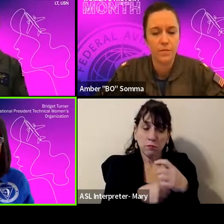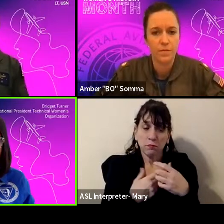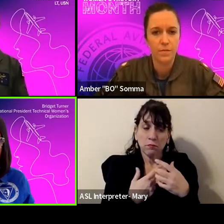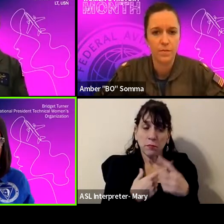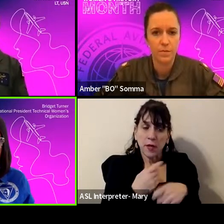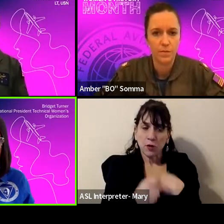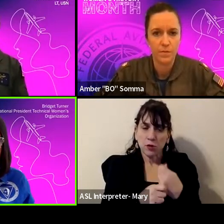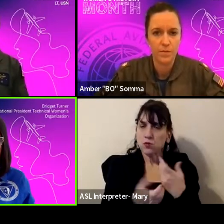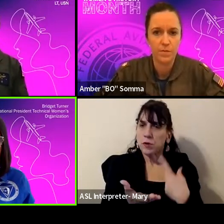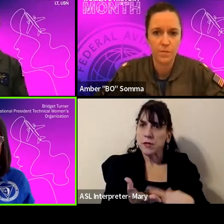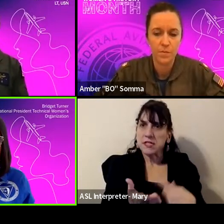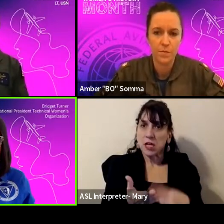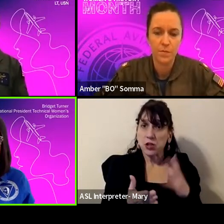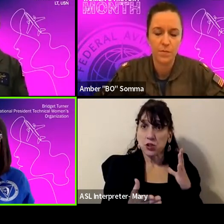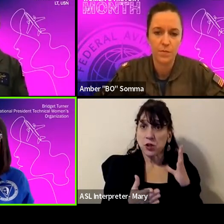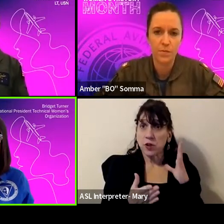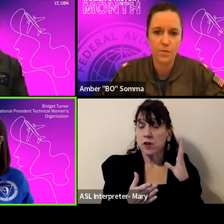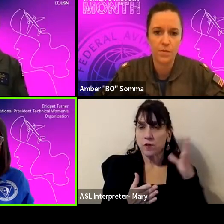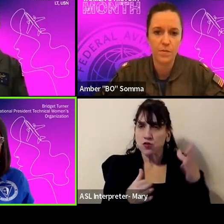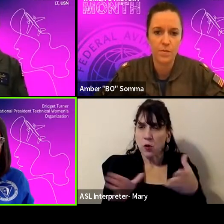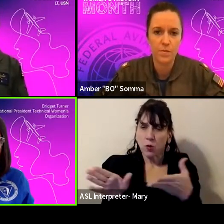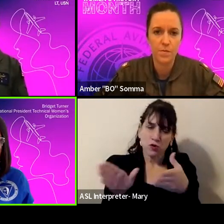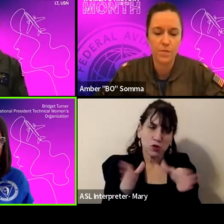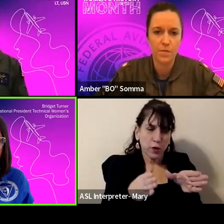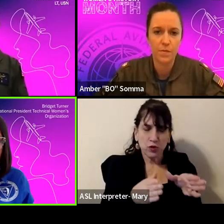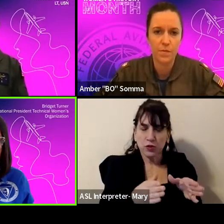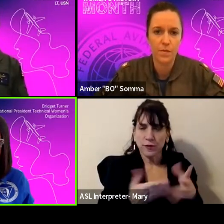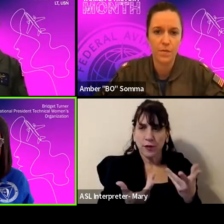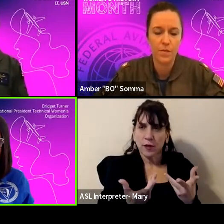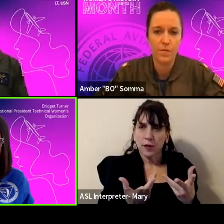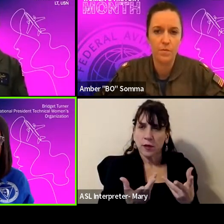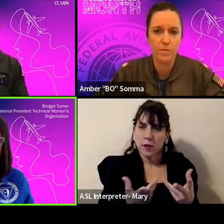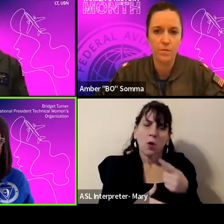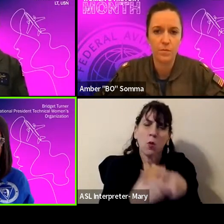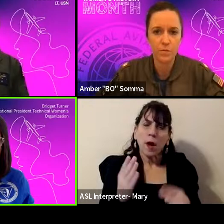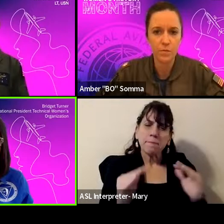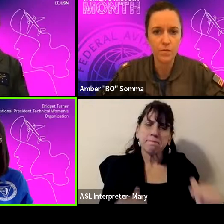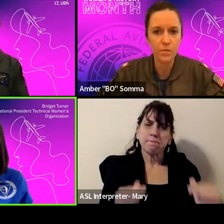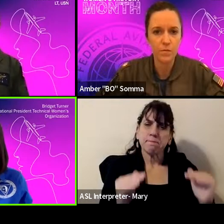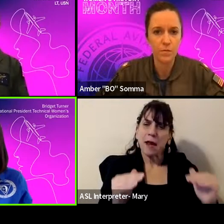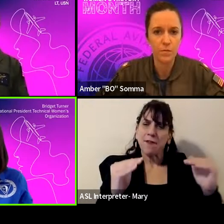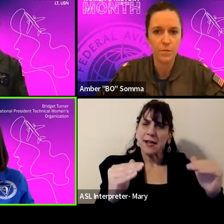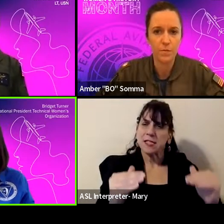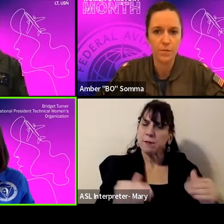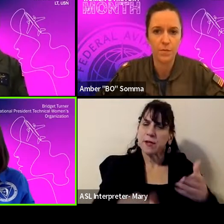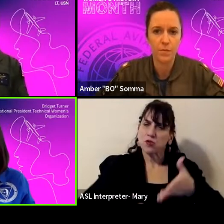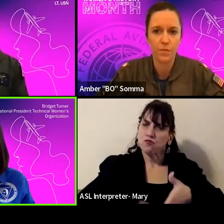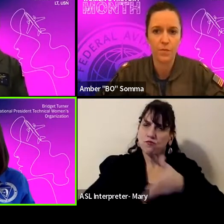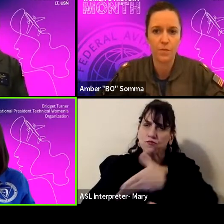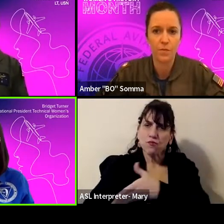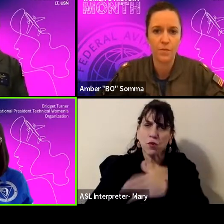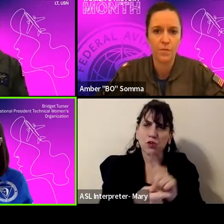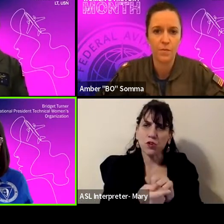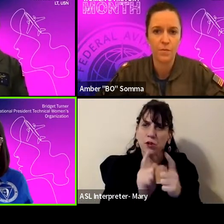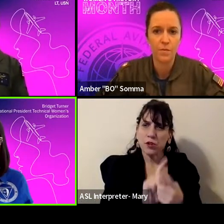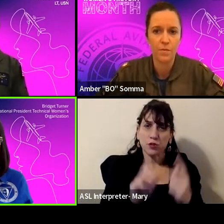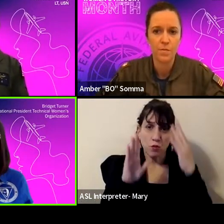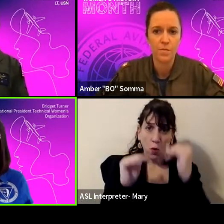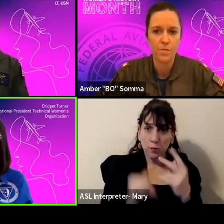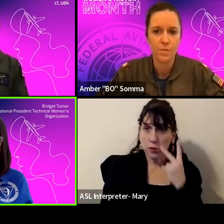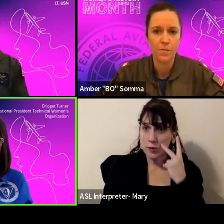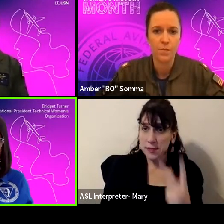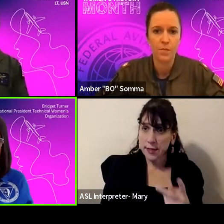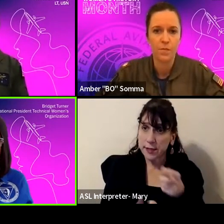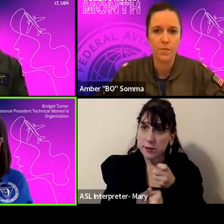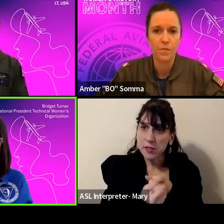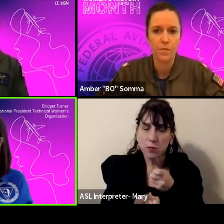in aviation. What advancements or changes do you hope to see that